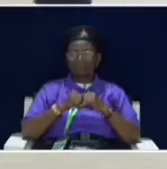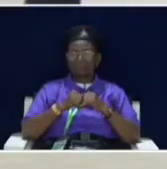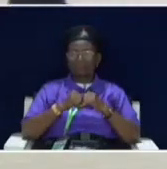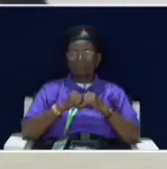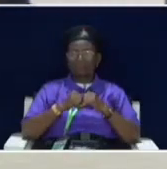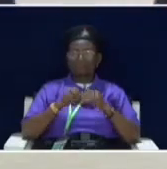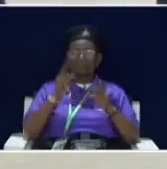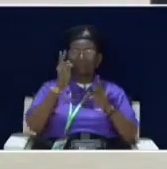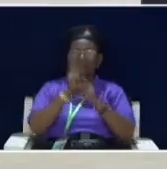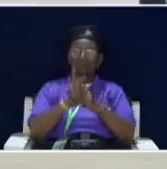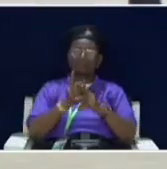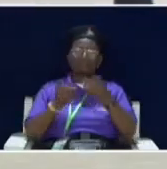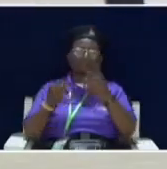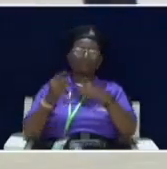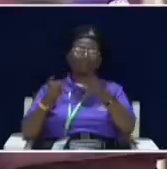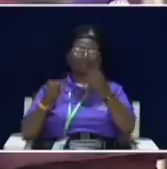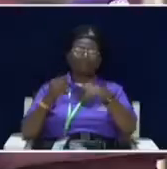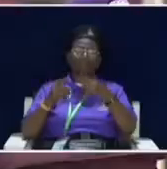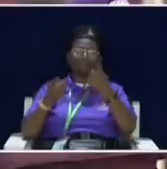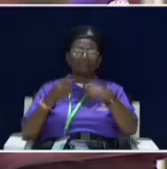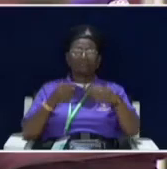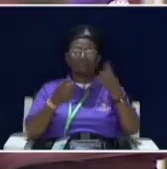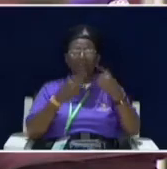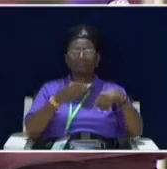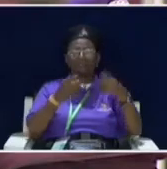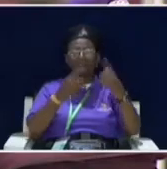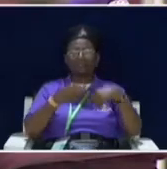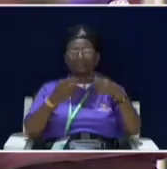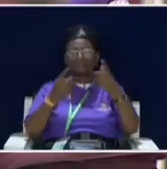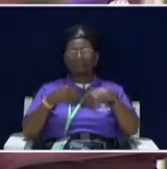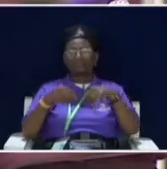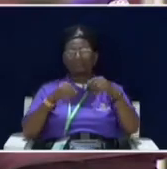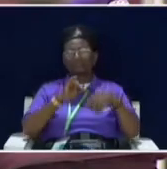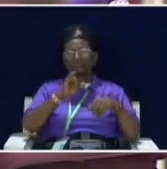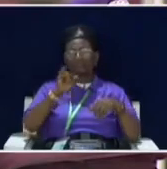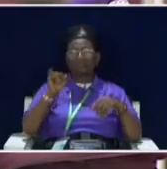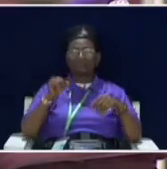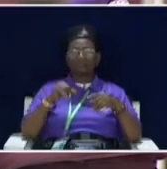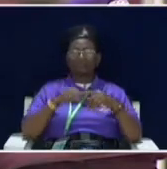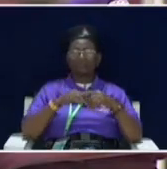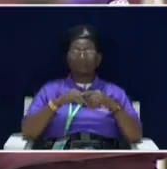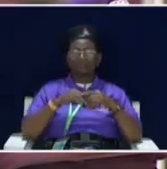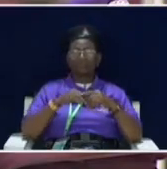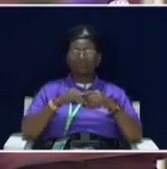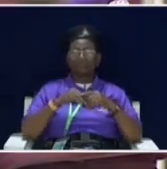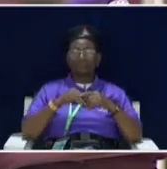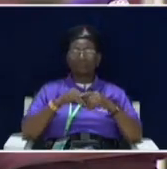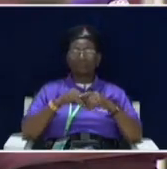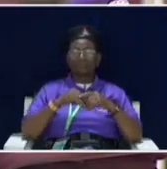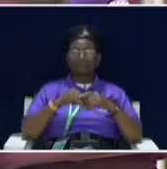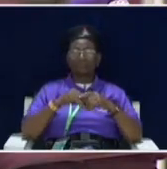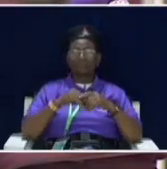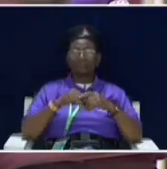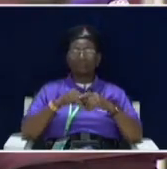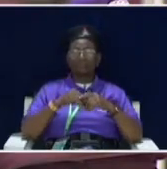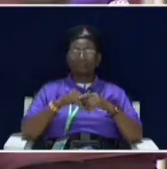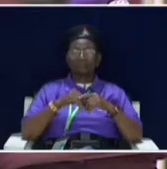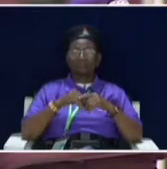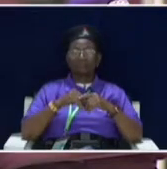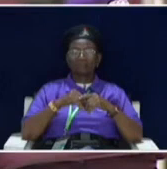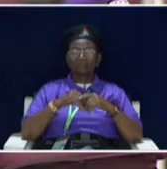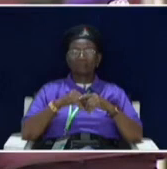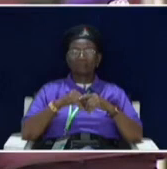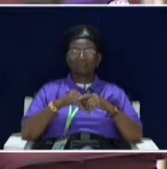coming. I can see you. Keep coming. I will wait some 10 seconds for